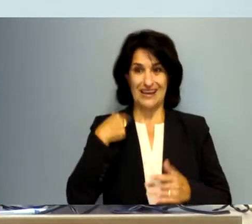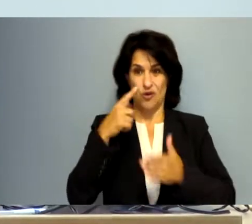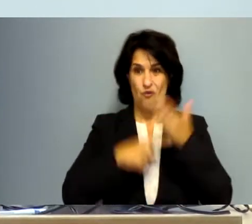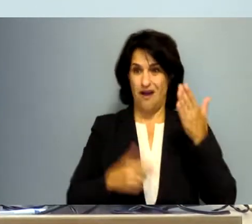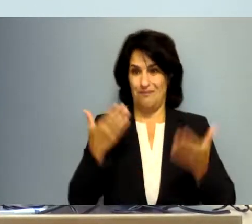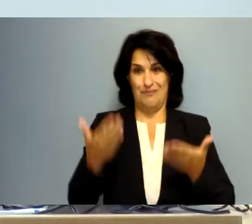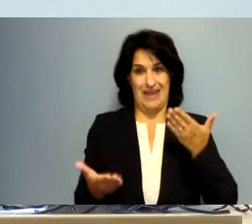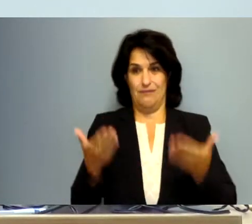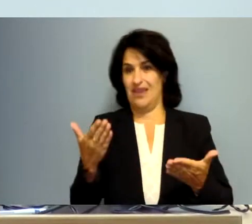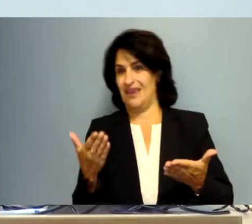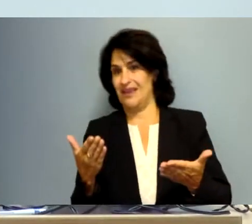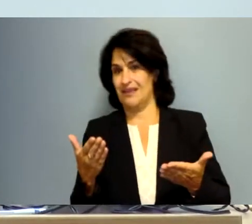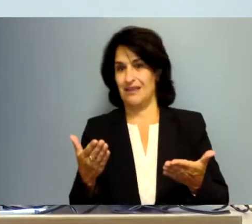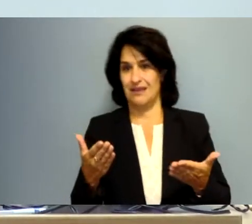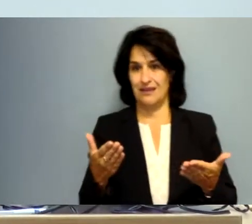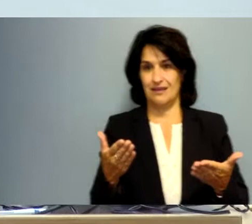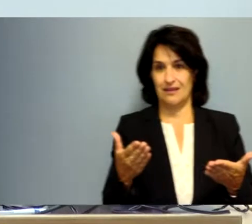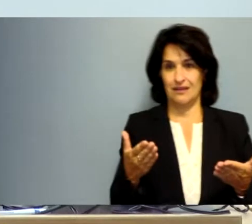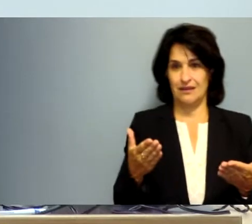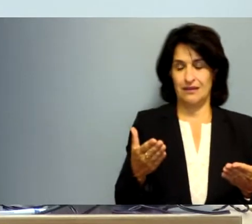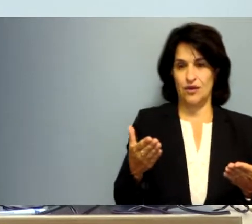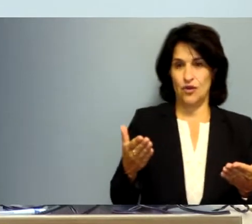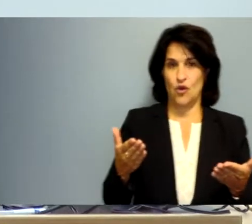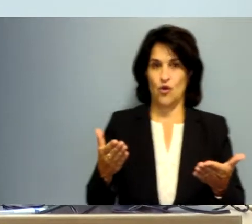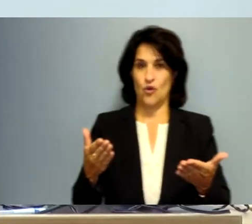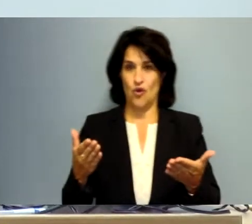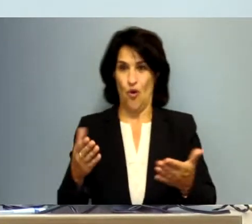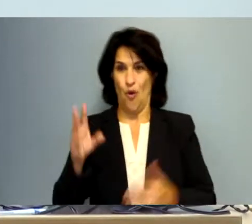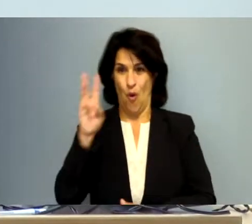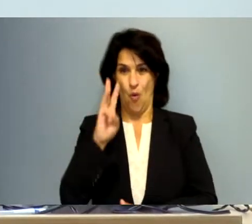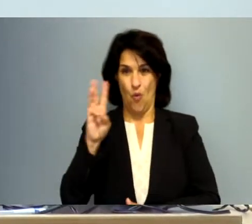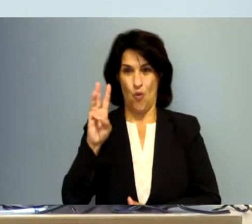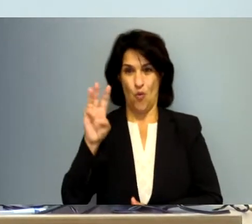be WED's understanding of what should be